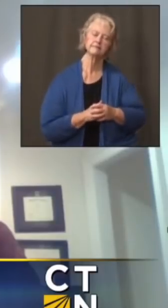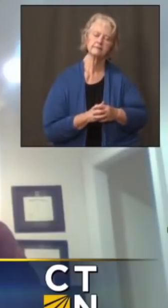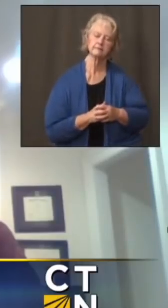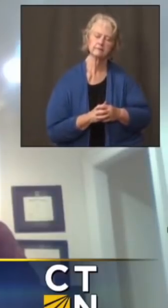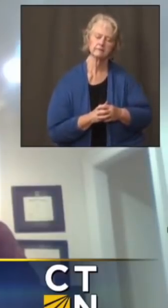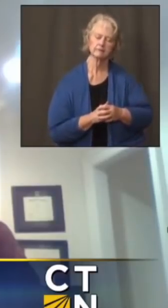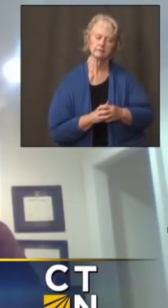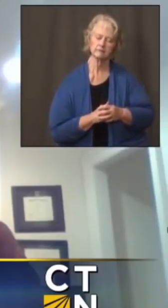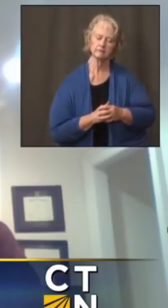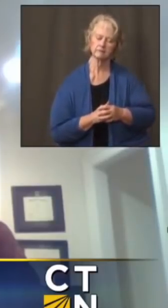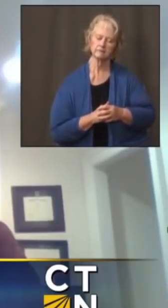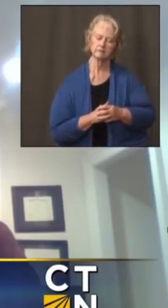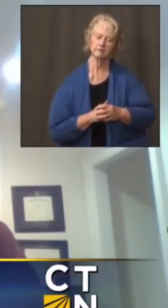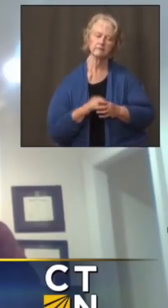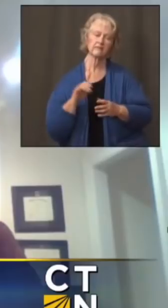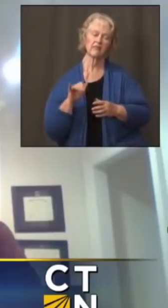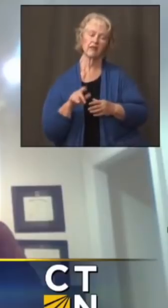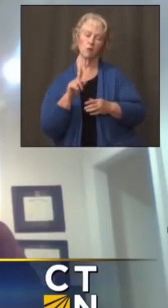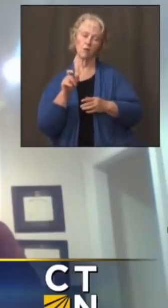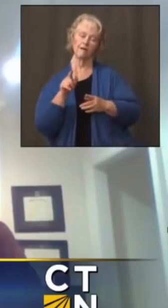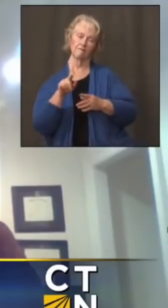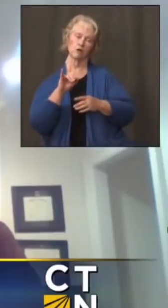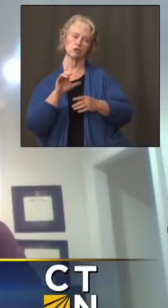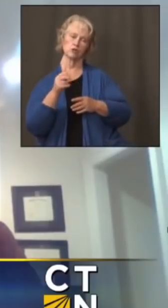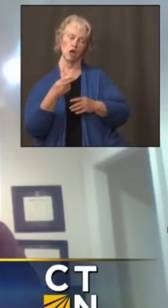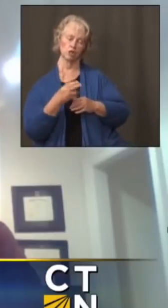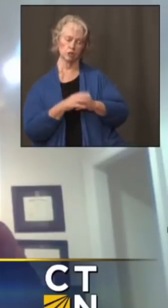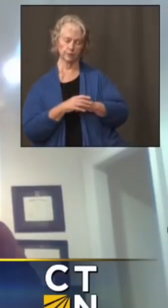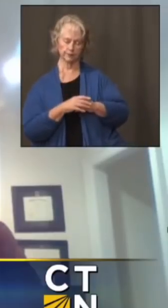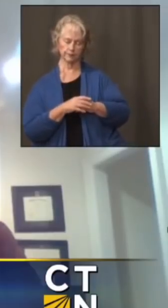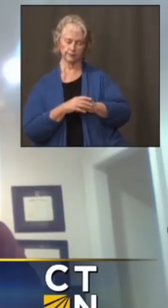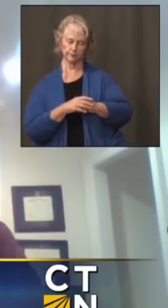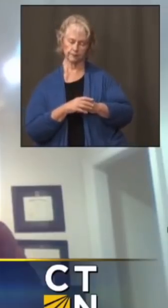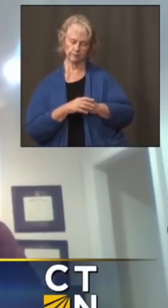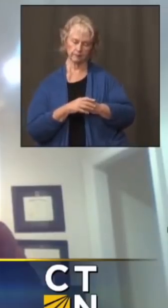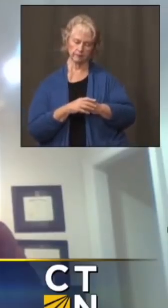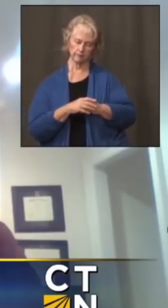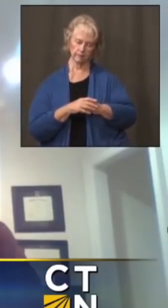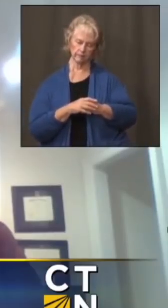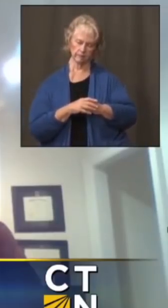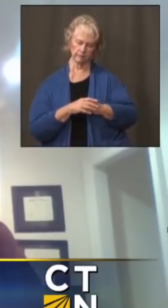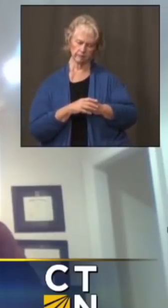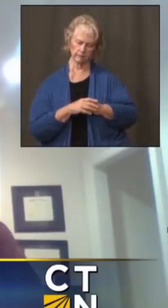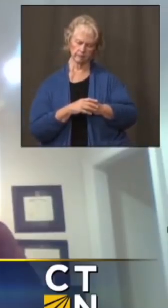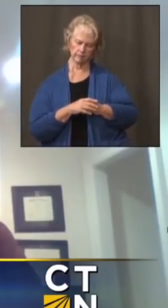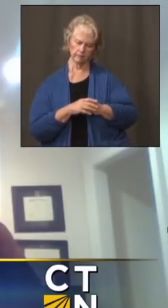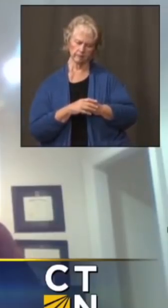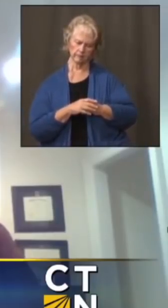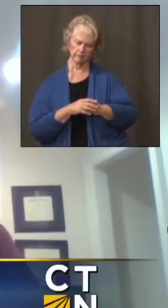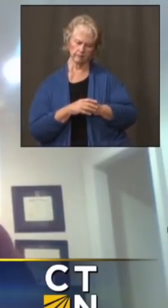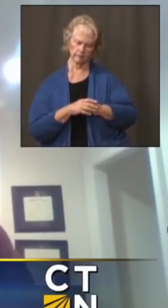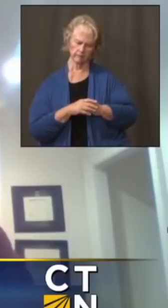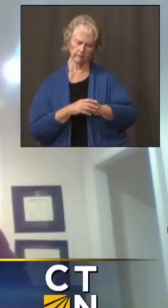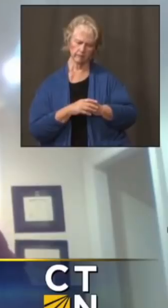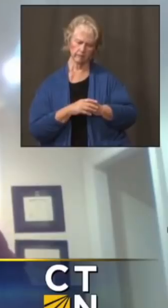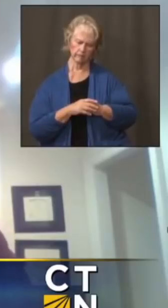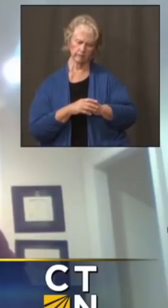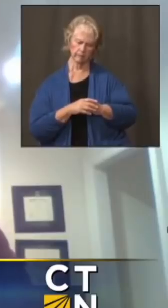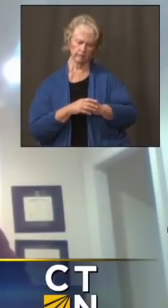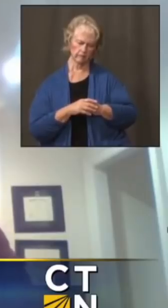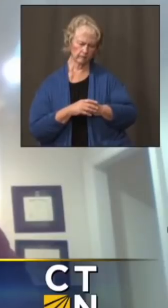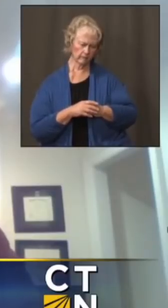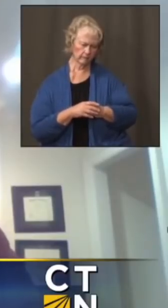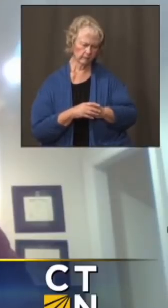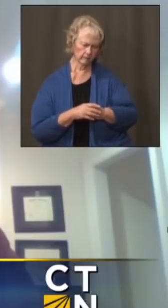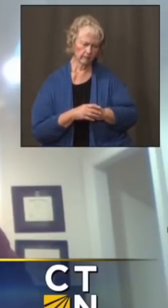And this might be a question for Josh. When is the app going to be available on the phones in Connecticut